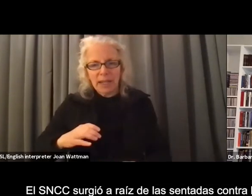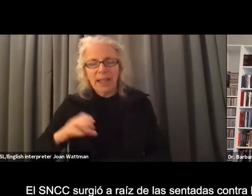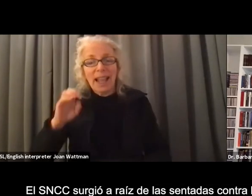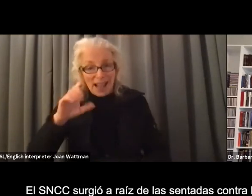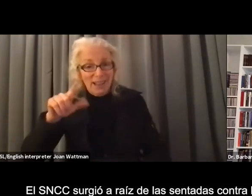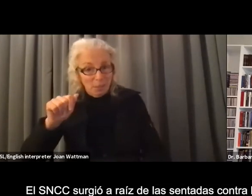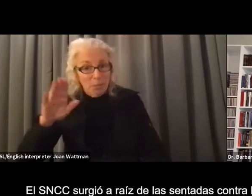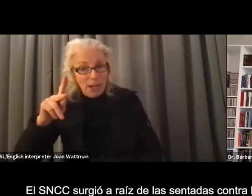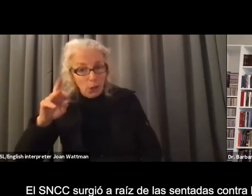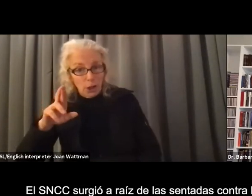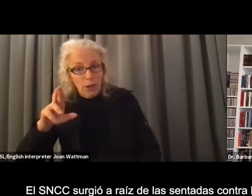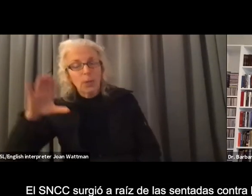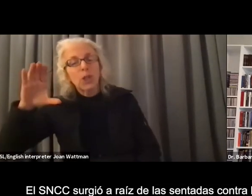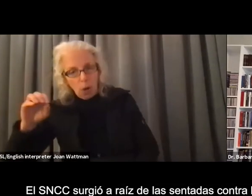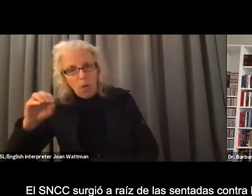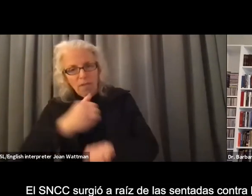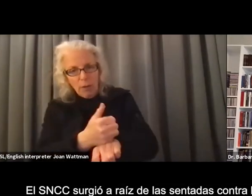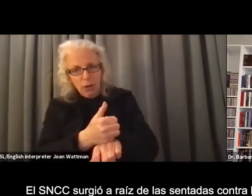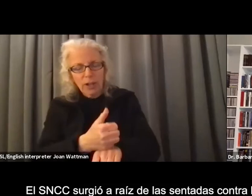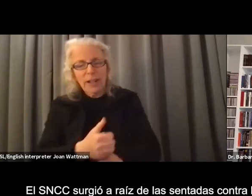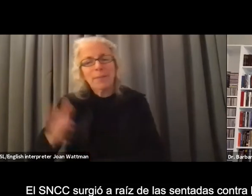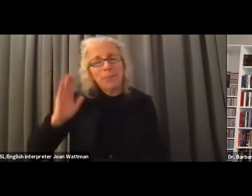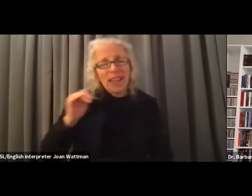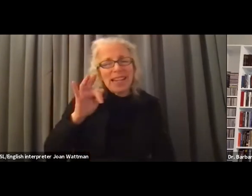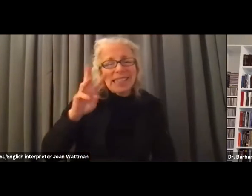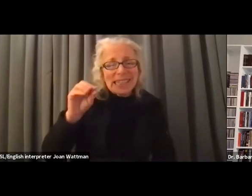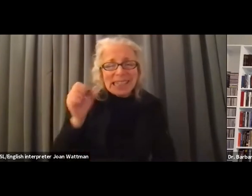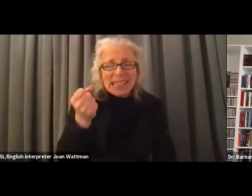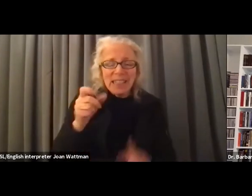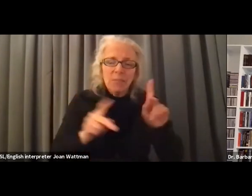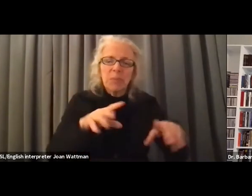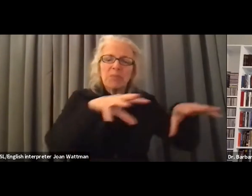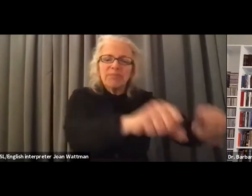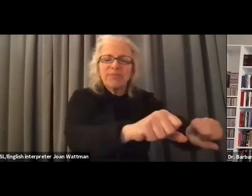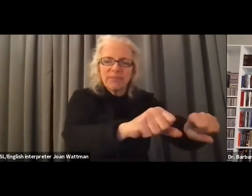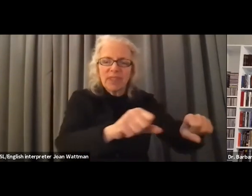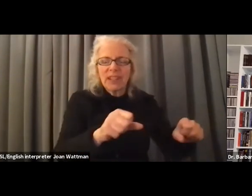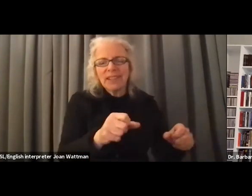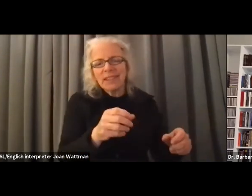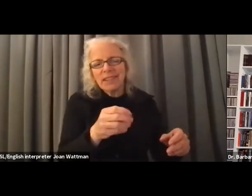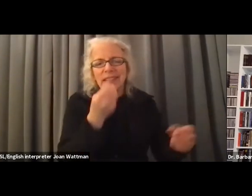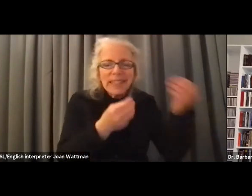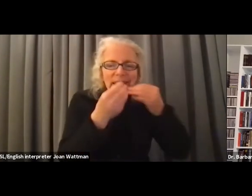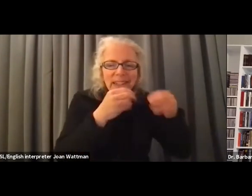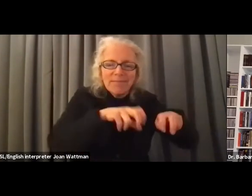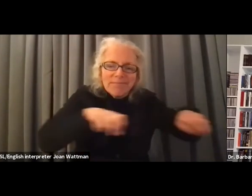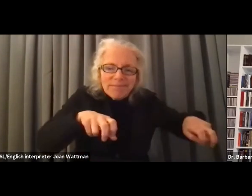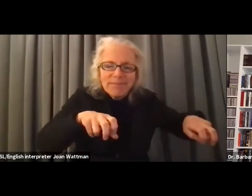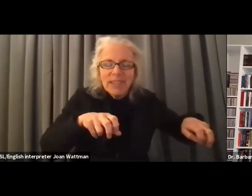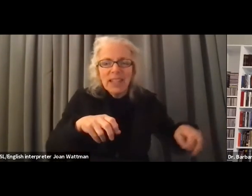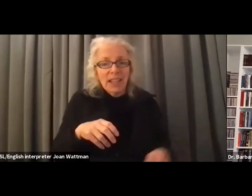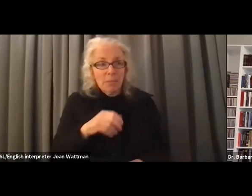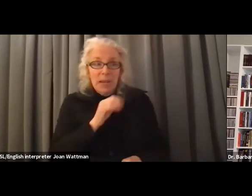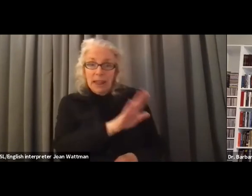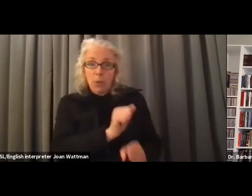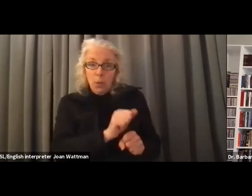out of the desegregation sit-ins in the early 1960s, but as it evolved, it did not confine its work or its analysis to the